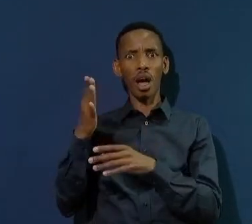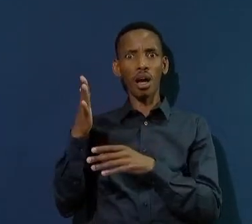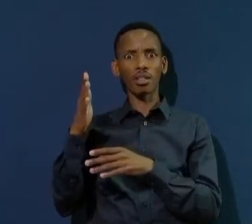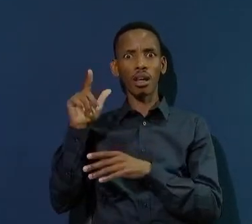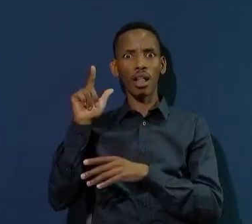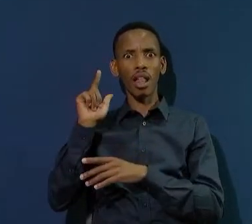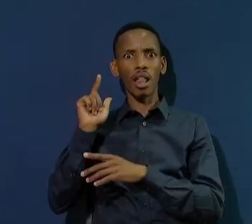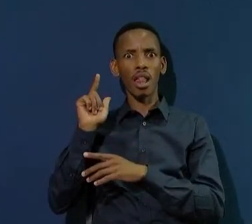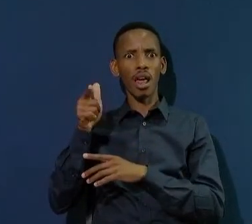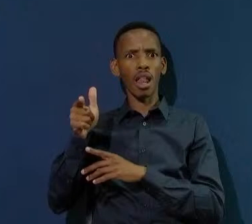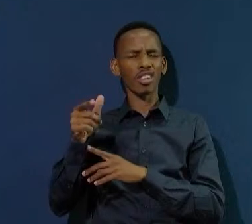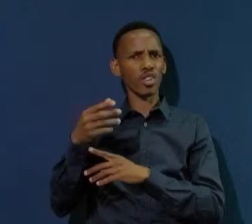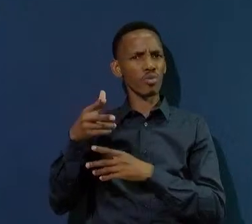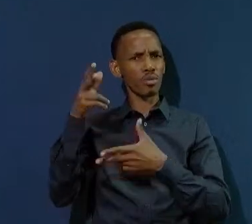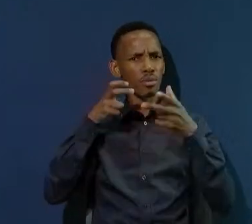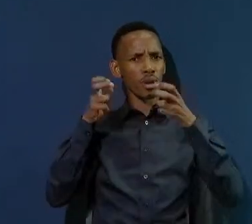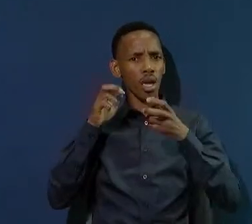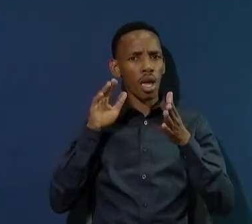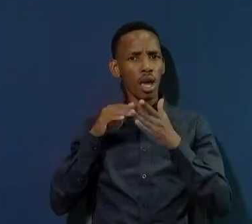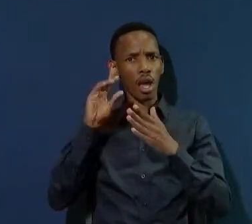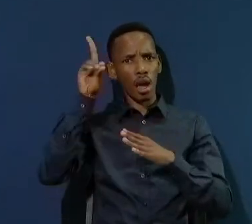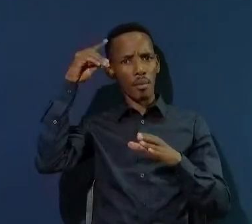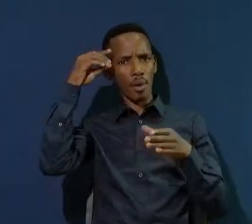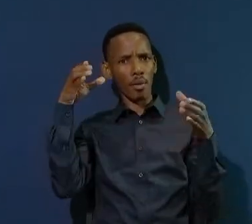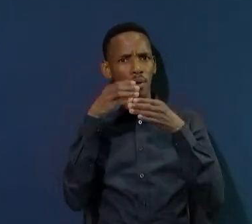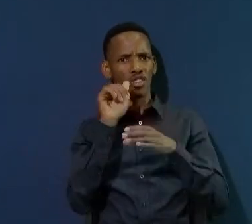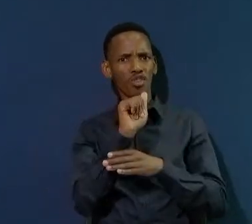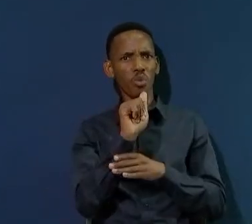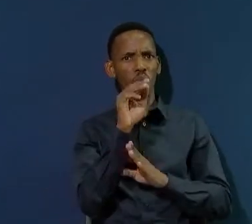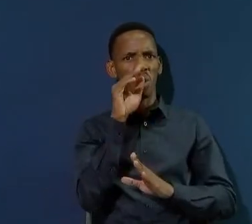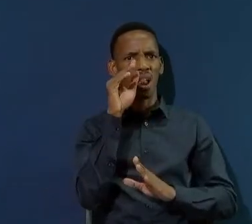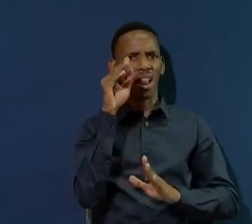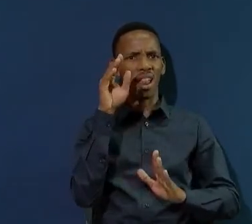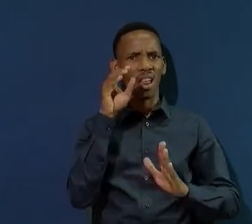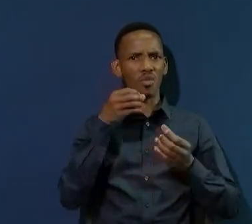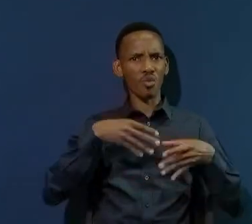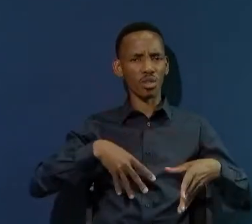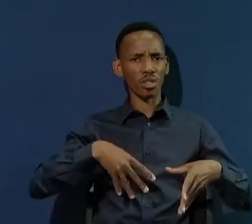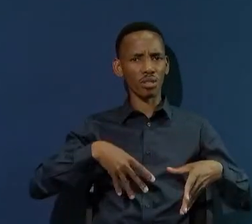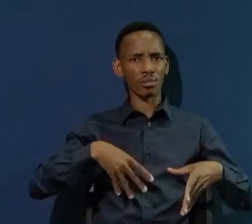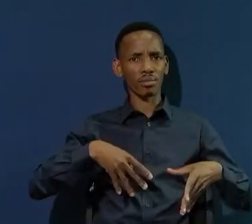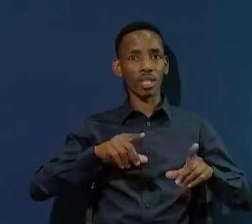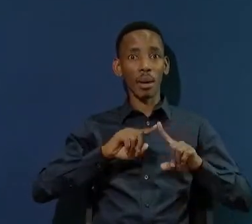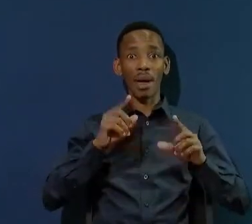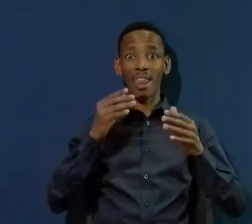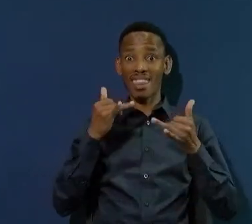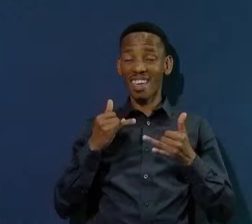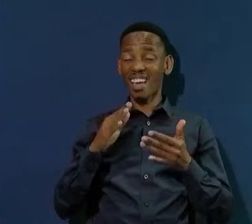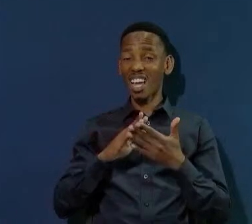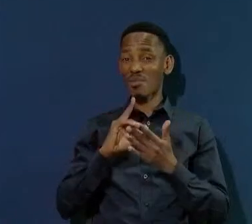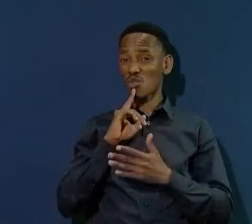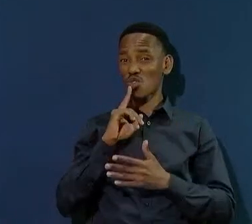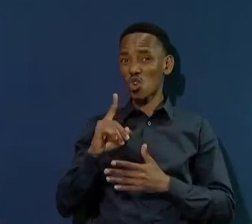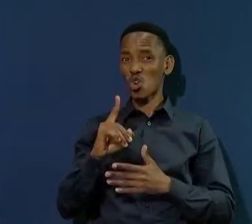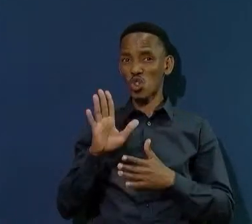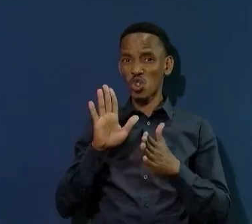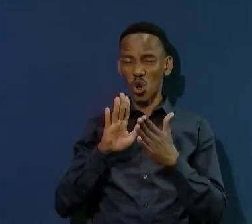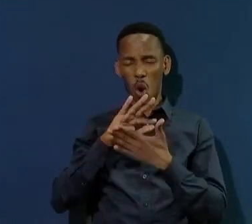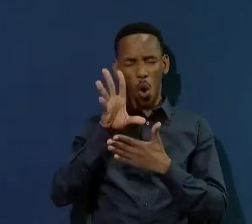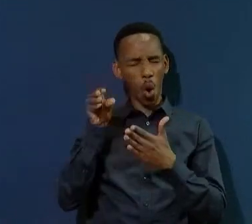ne di ntshitswe le tse leng gore di tlhophile le tse leng gore di senyegile. Verification process ke yone leng gore will show us exactly